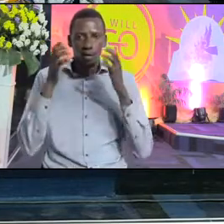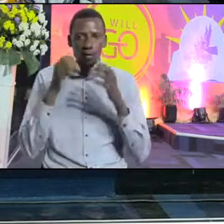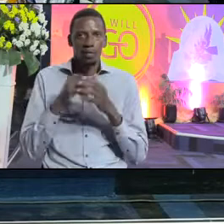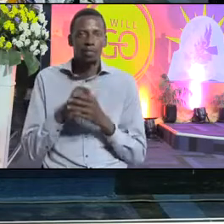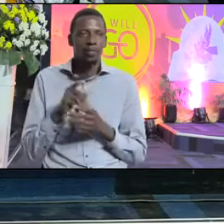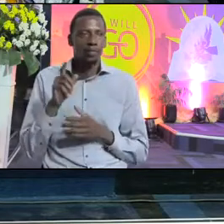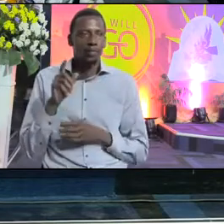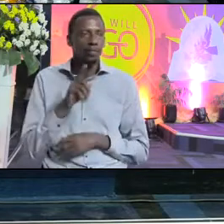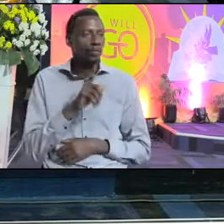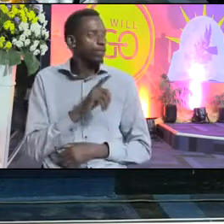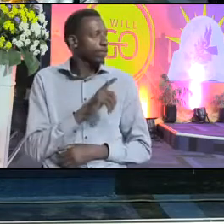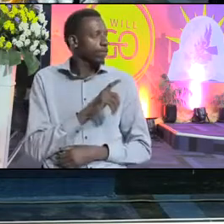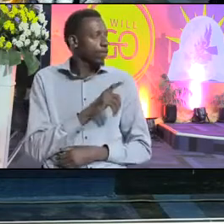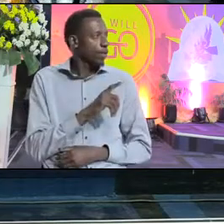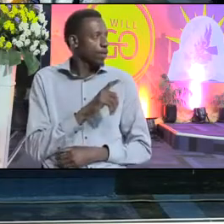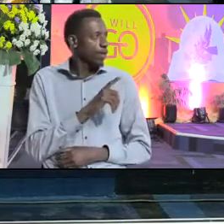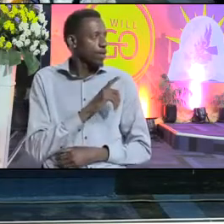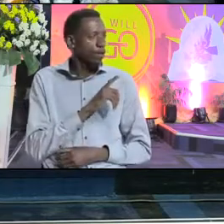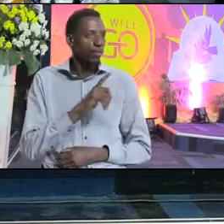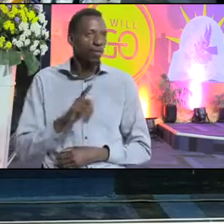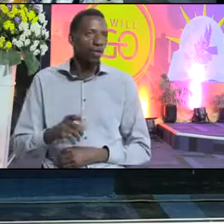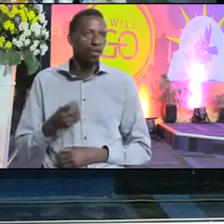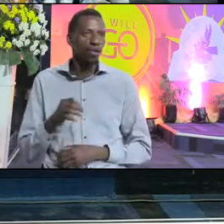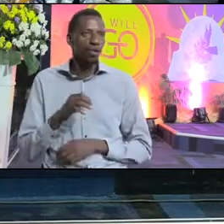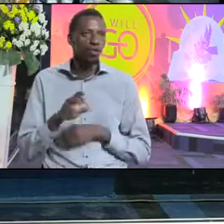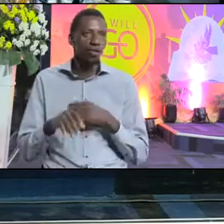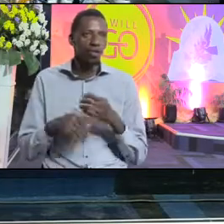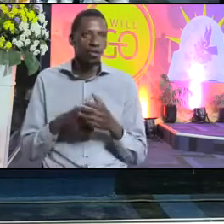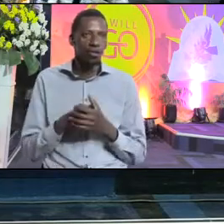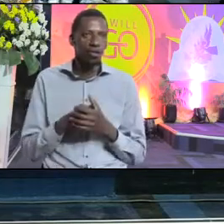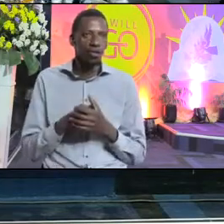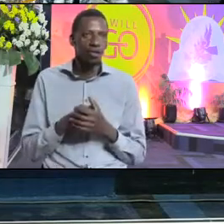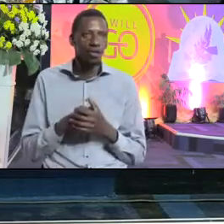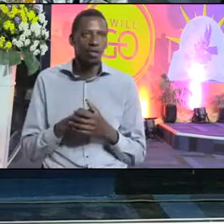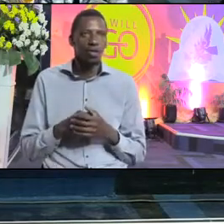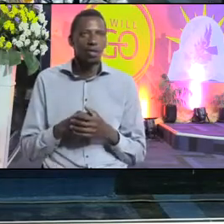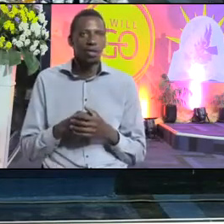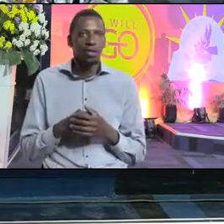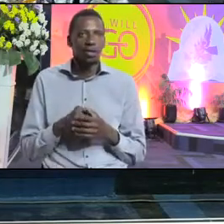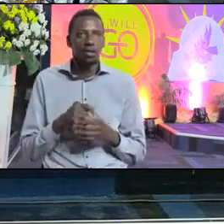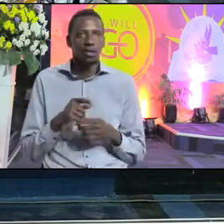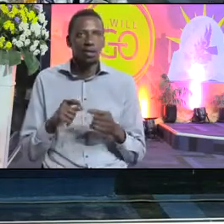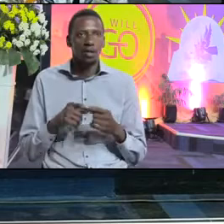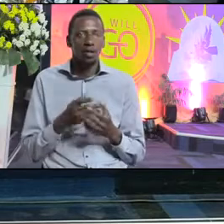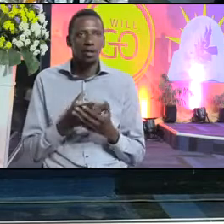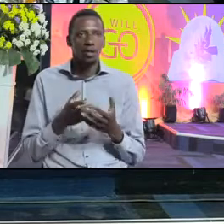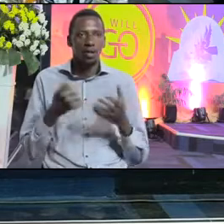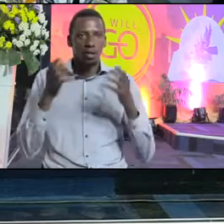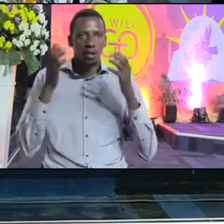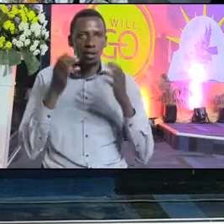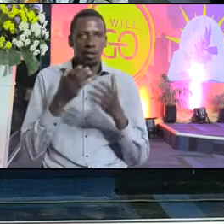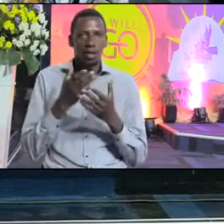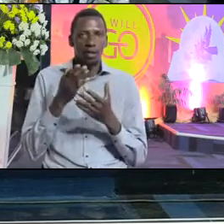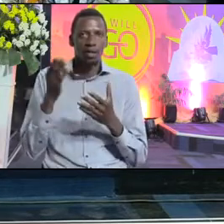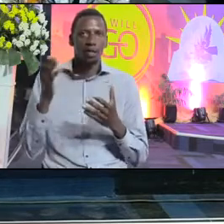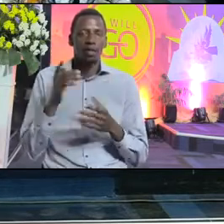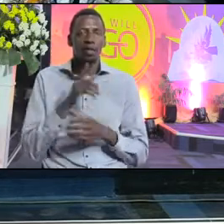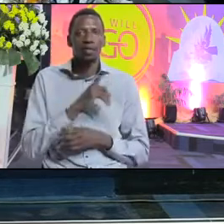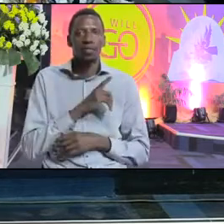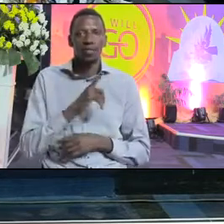they crown him Lord of all. Him Lord of all. Oh, when they crown